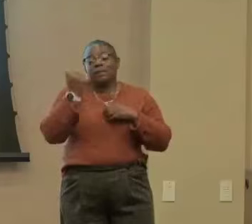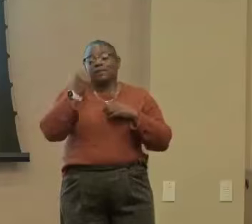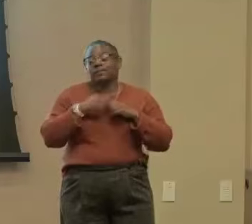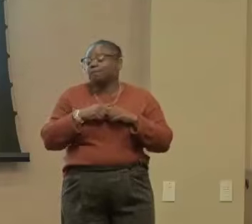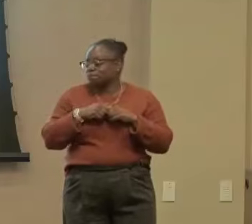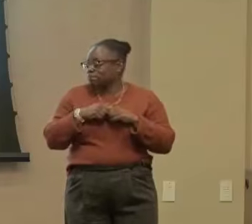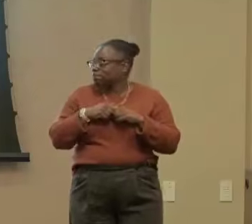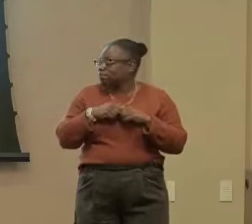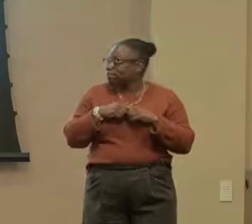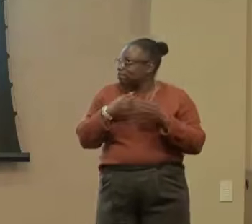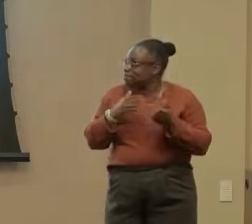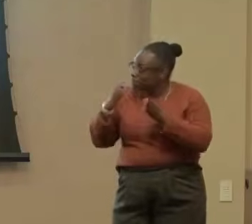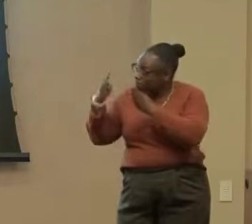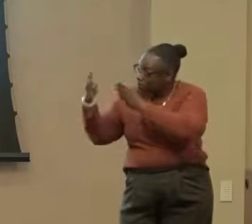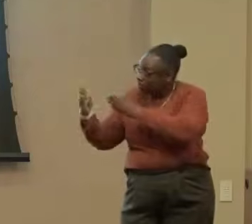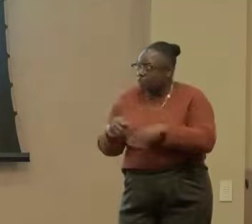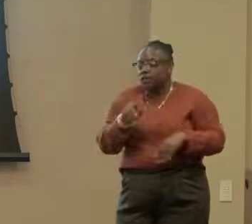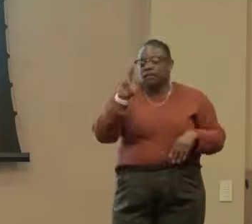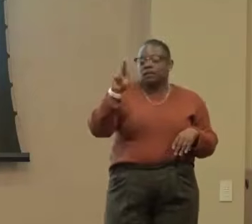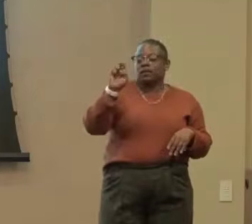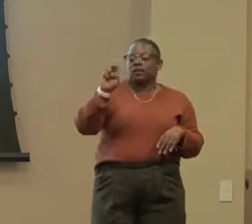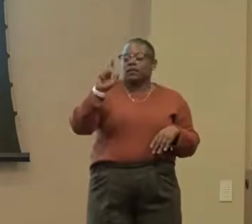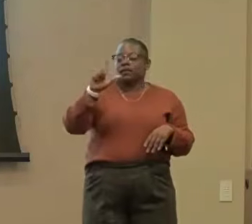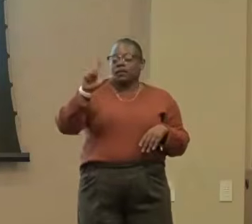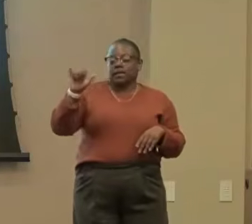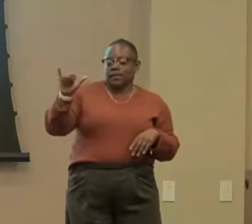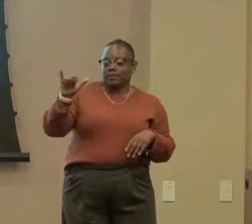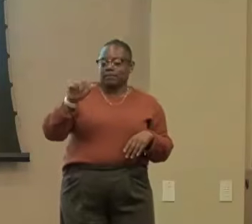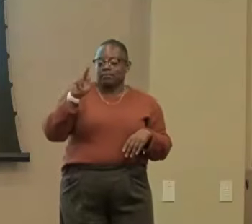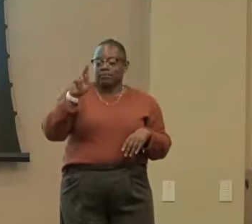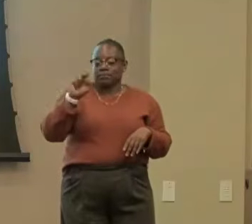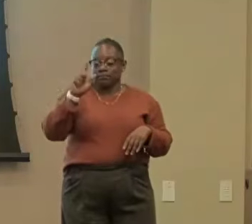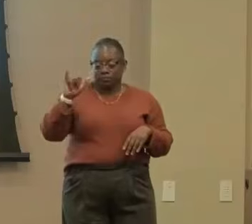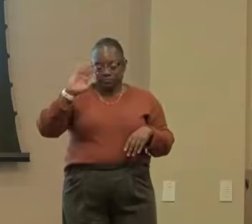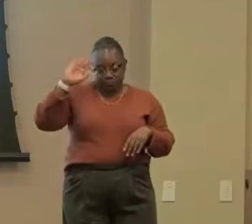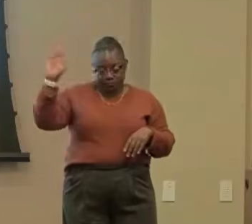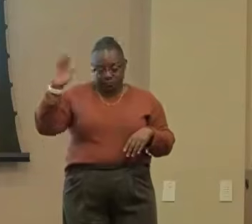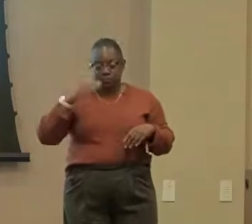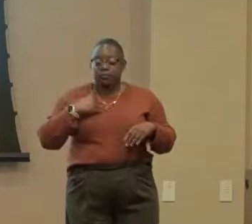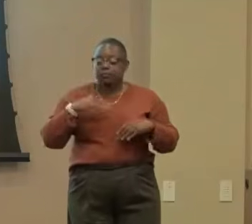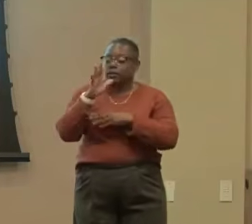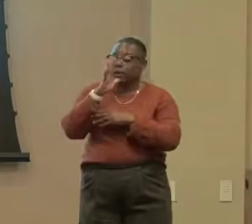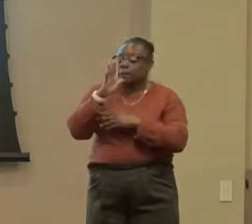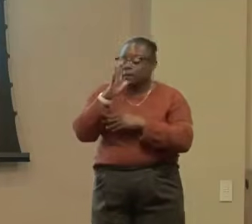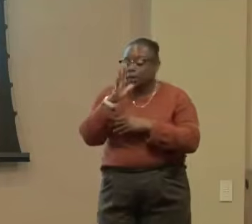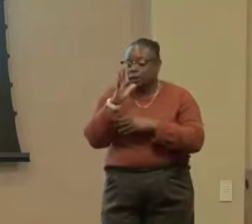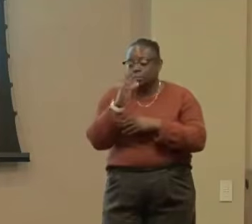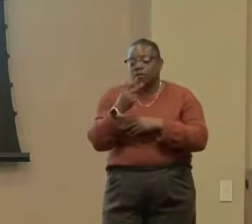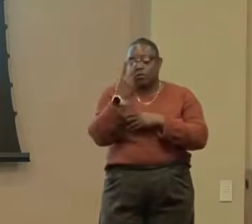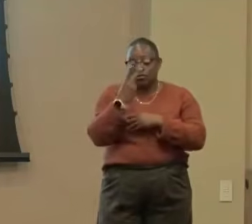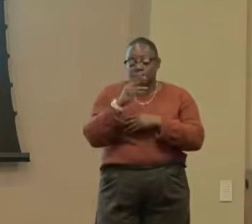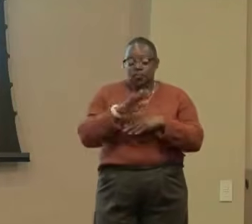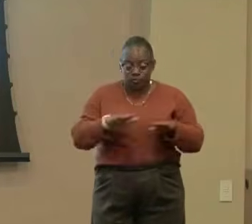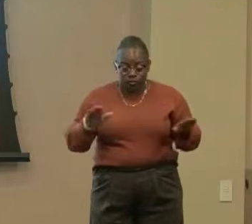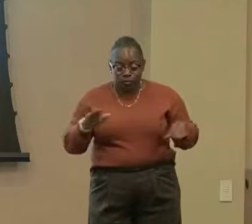Kelly, you want to share a little bit as well? Yeah. Hi, I'm Kelly. I am a mom of 2 little ones,